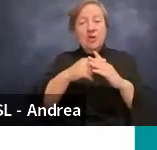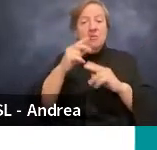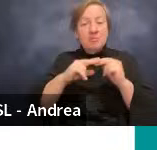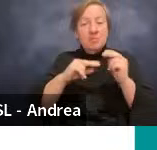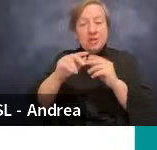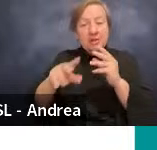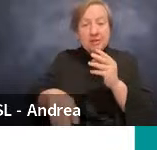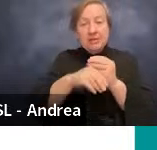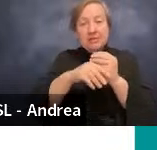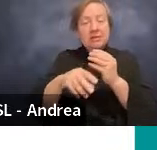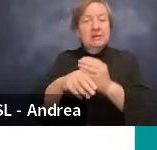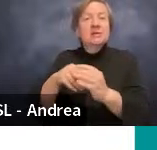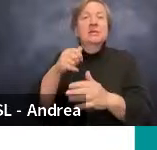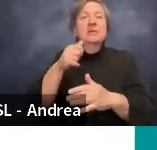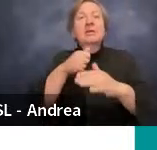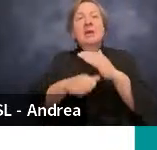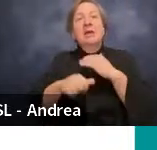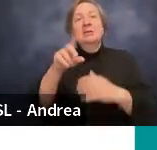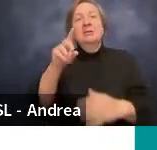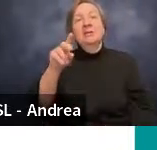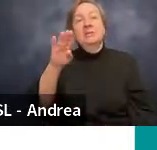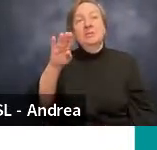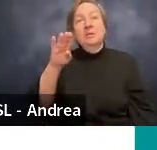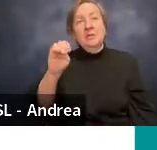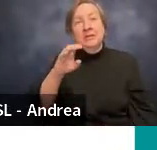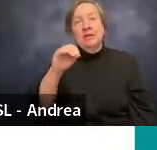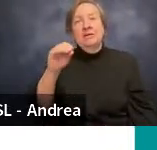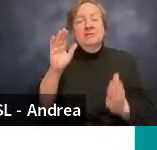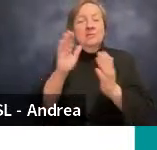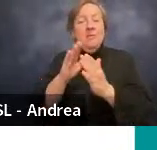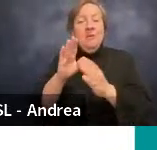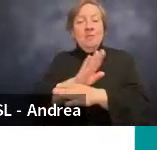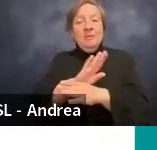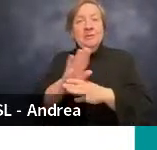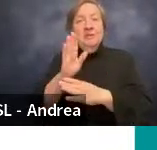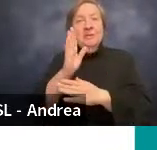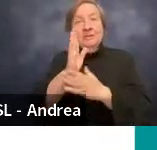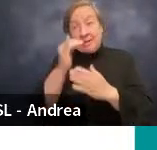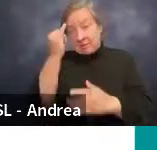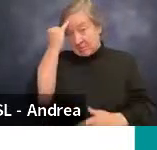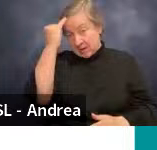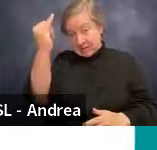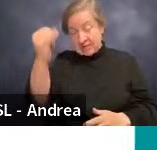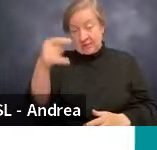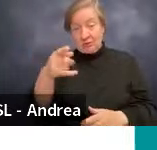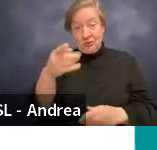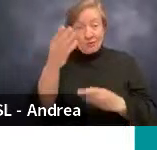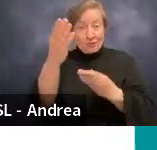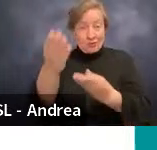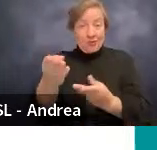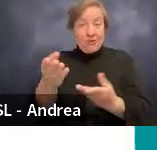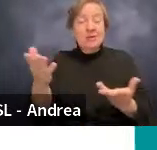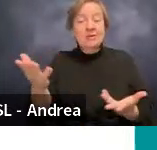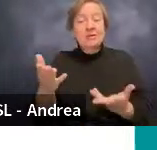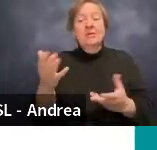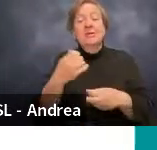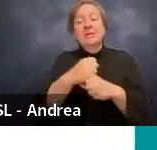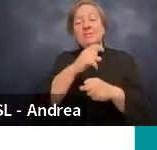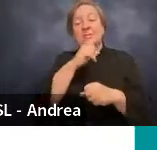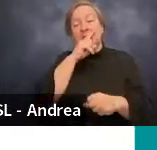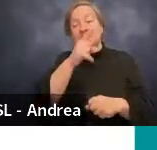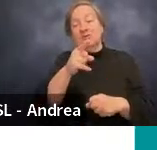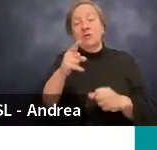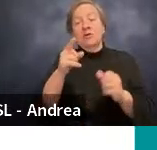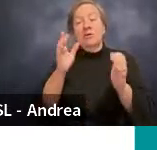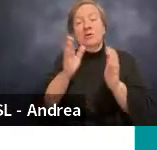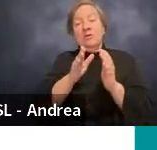them. Under DBEs and small businesses, some of the ideas that you have put forward are to ensure that